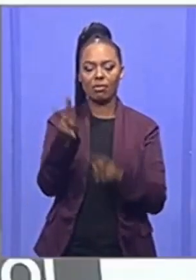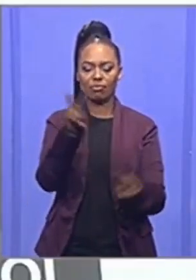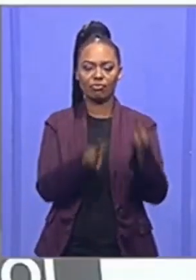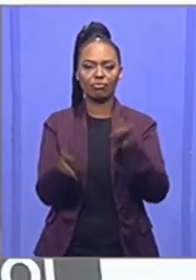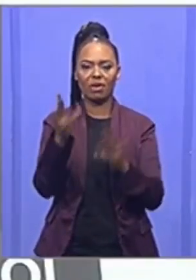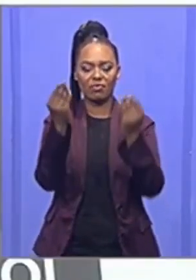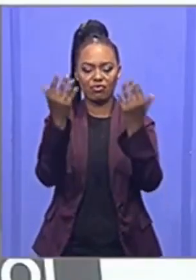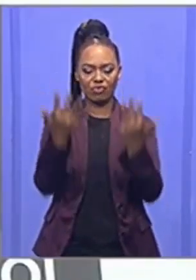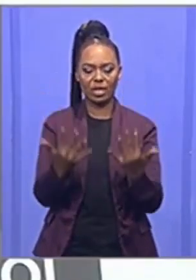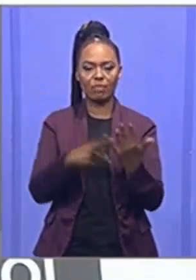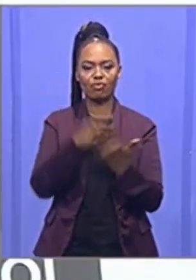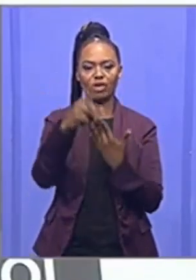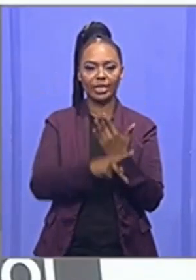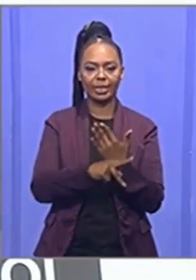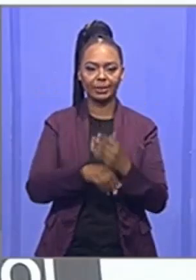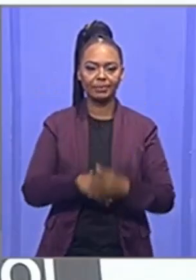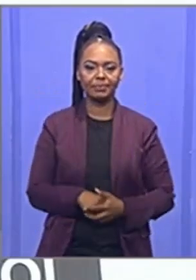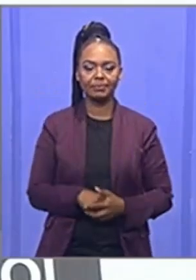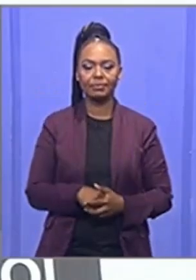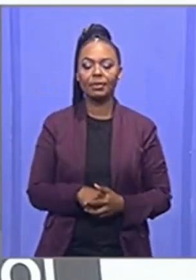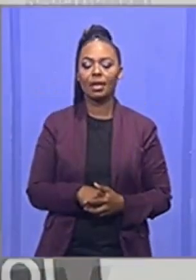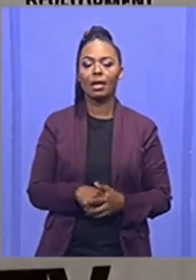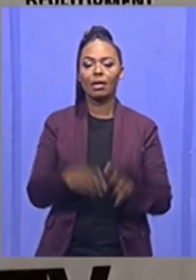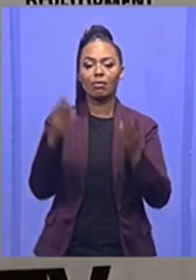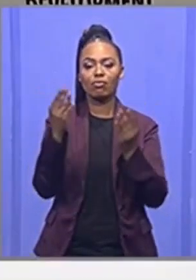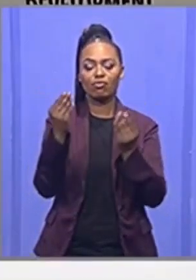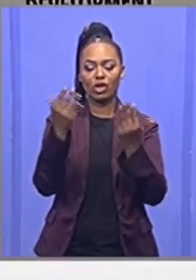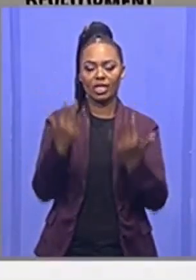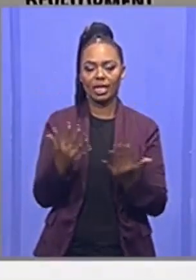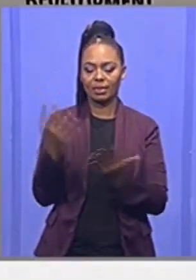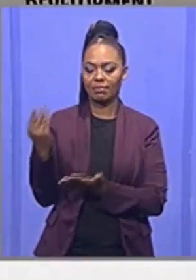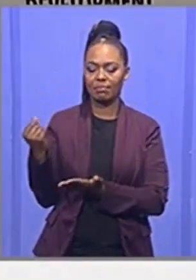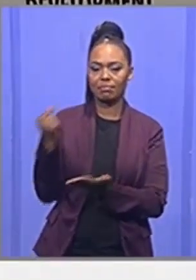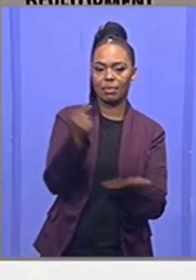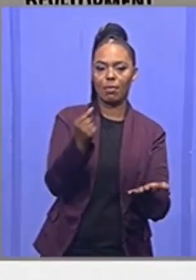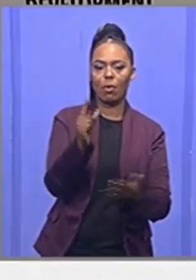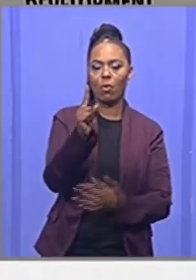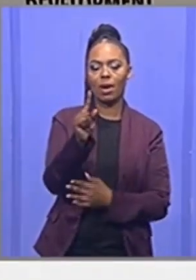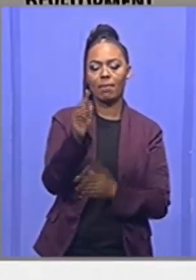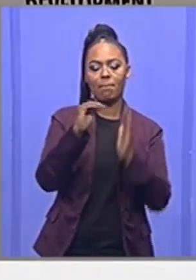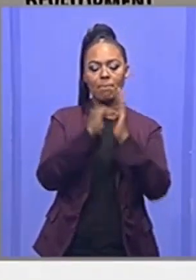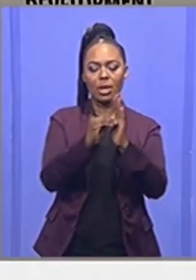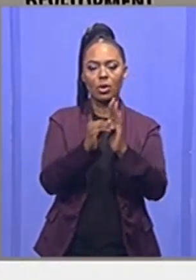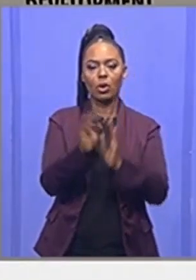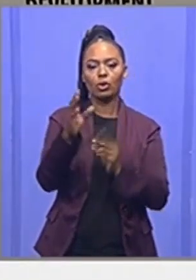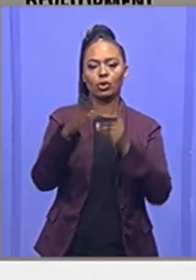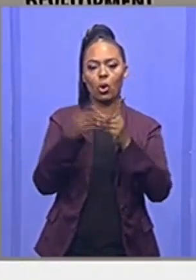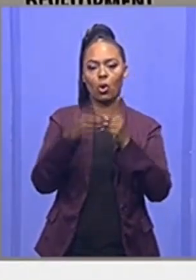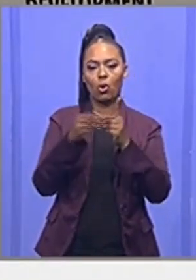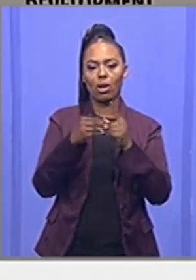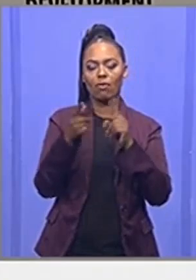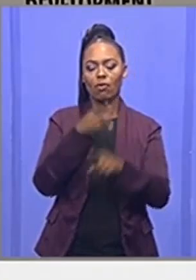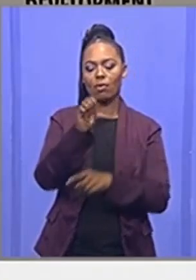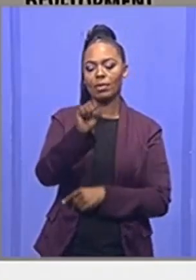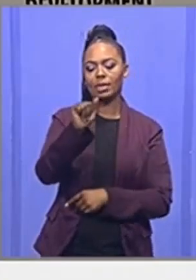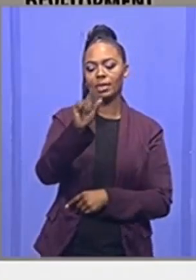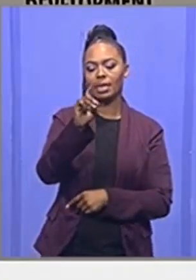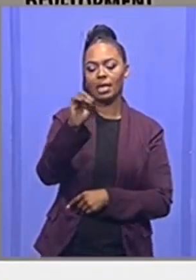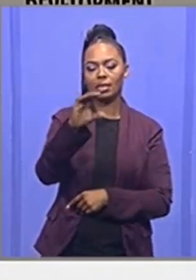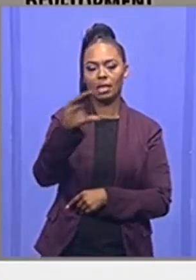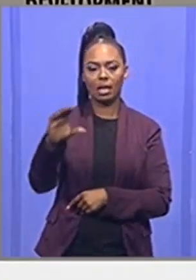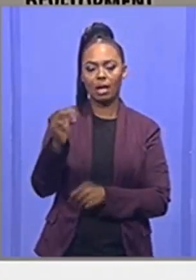a projeke e. This project was allocated about $1 million from the SADC Project Preparation Fund